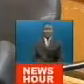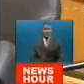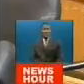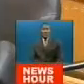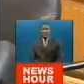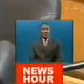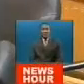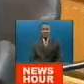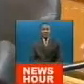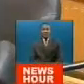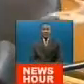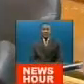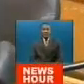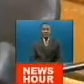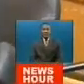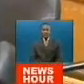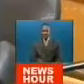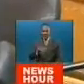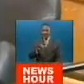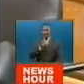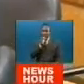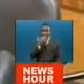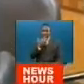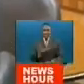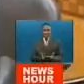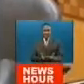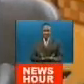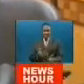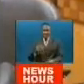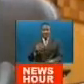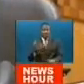here. Mr. Speaker, this is unacceptable. And this House